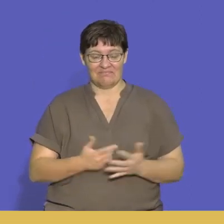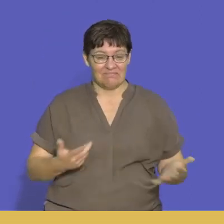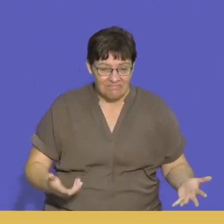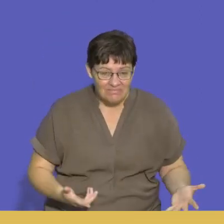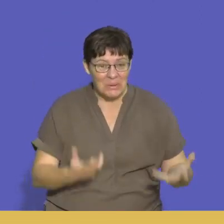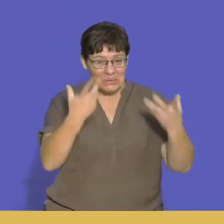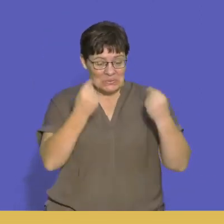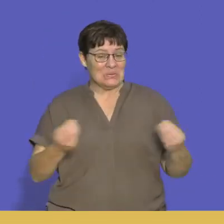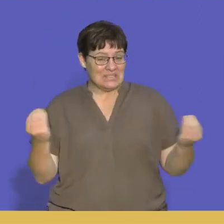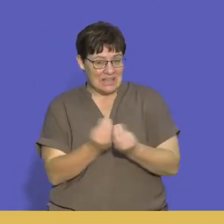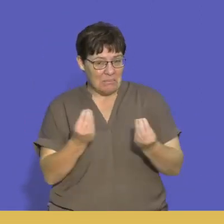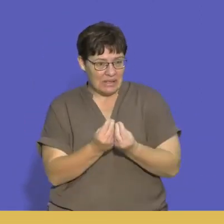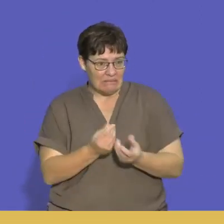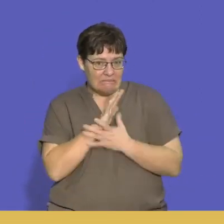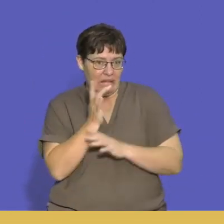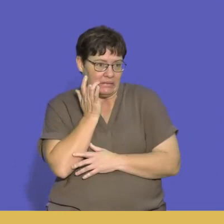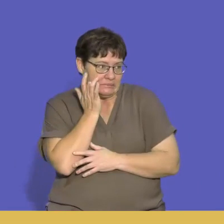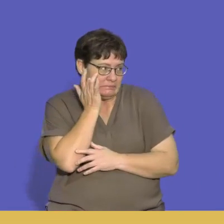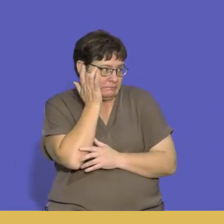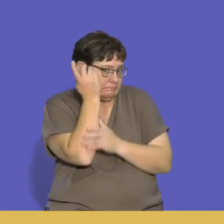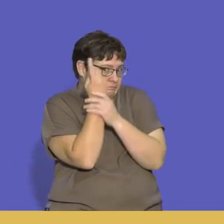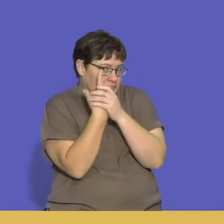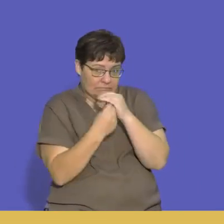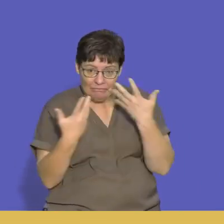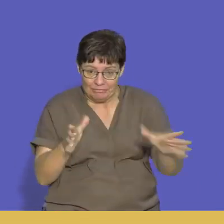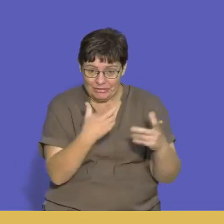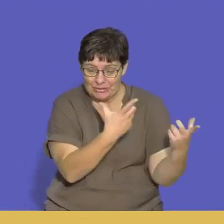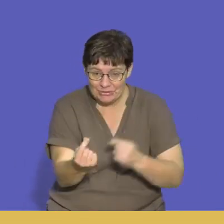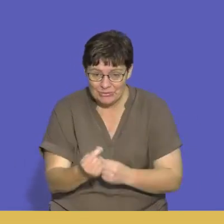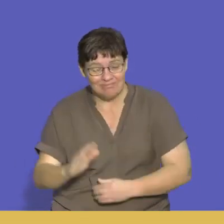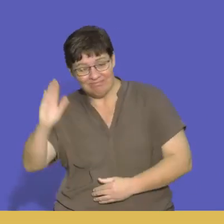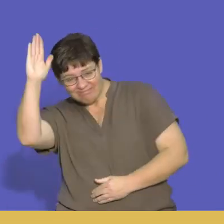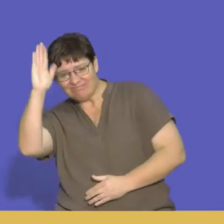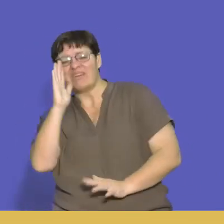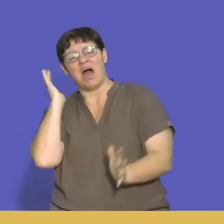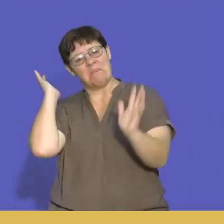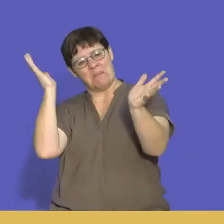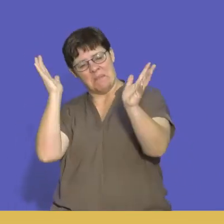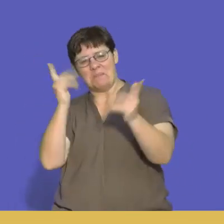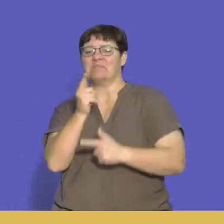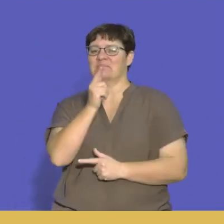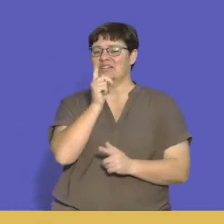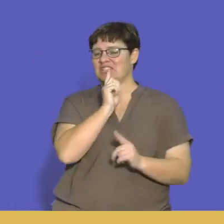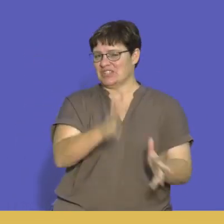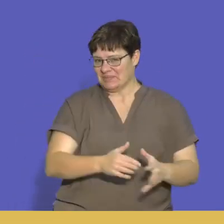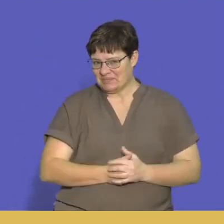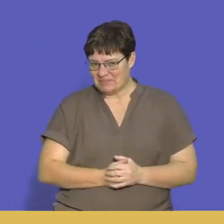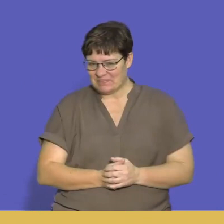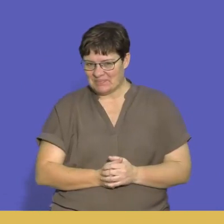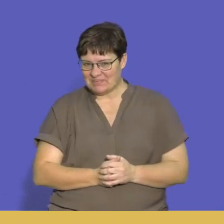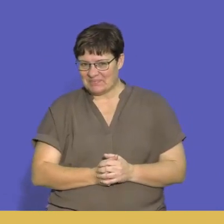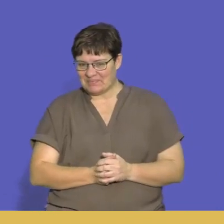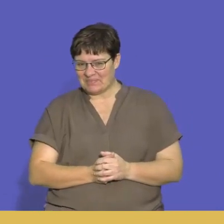Have you ever done something that made you feel very embarrassed? Put up your hand and tell your teacher.